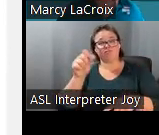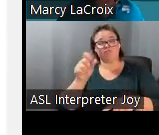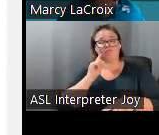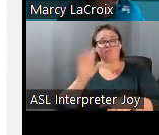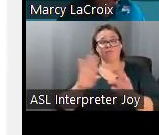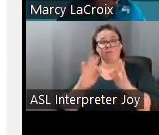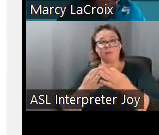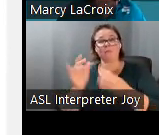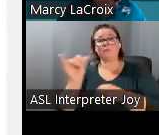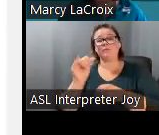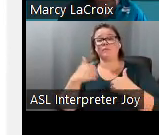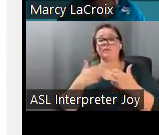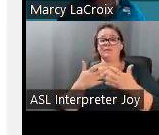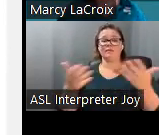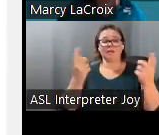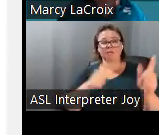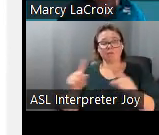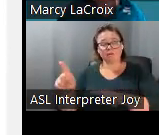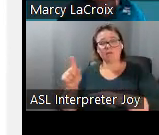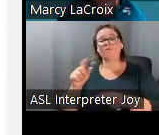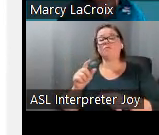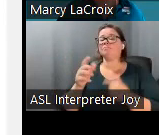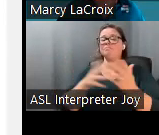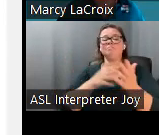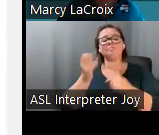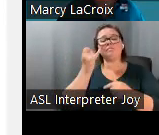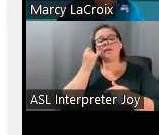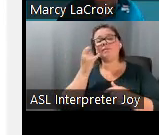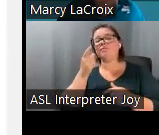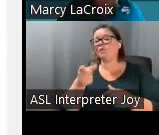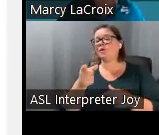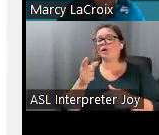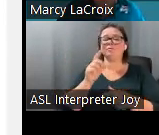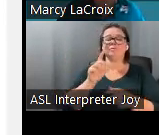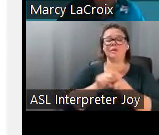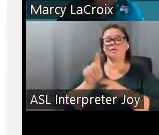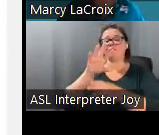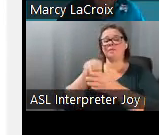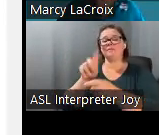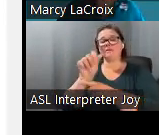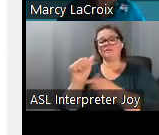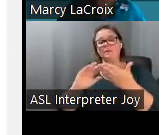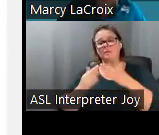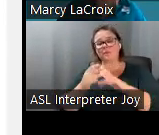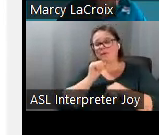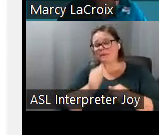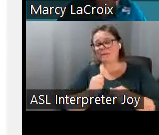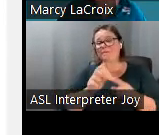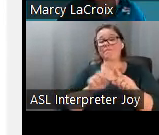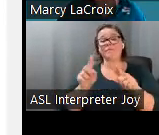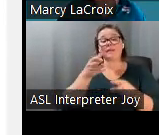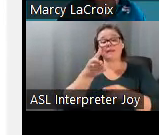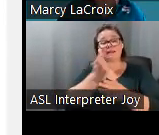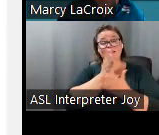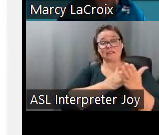There's lots going on, regardless of whether or not you are also part of the disability community. But in this